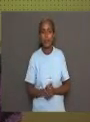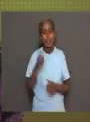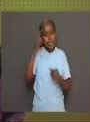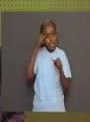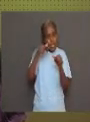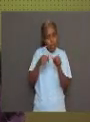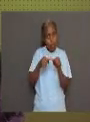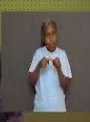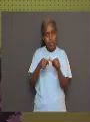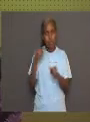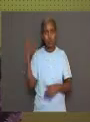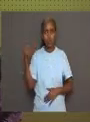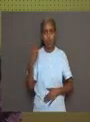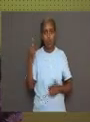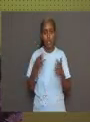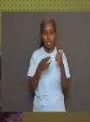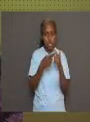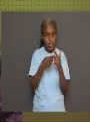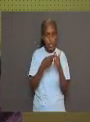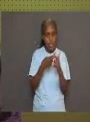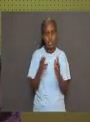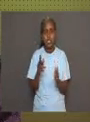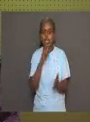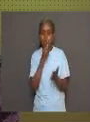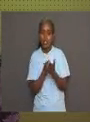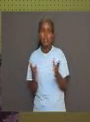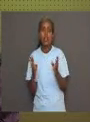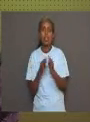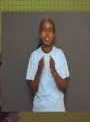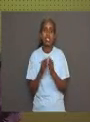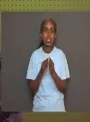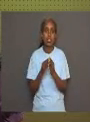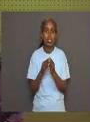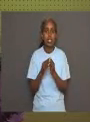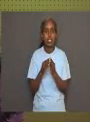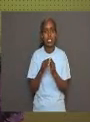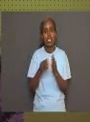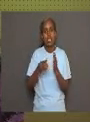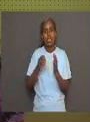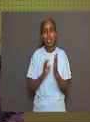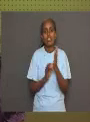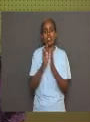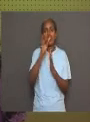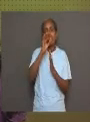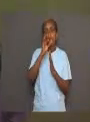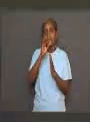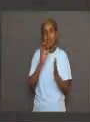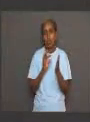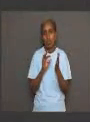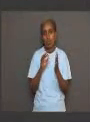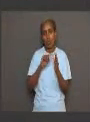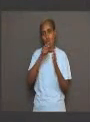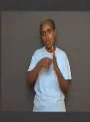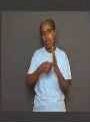Remember to always arrange the data set in ascending order. To find